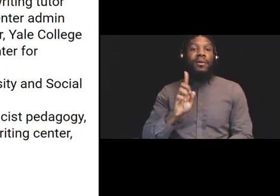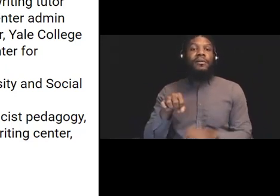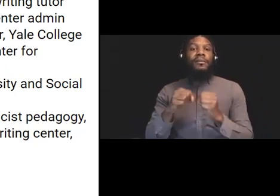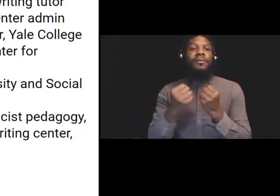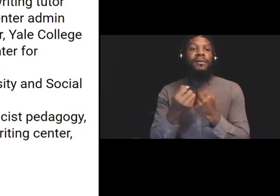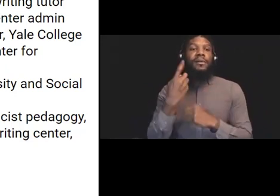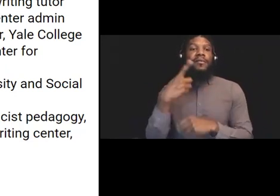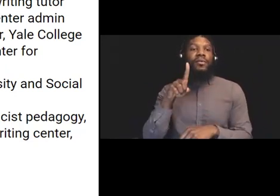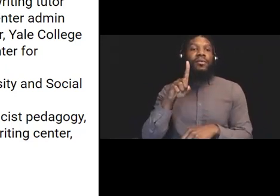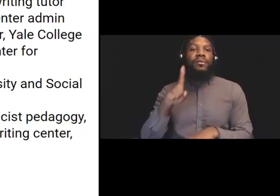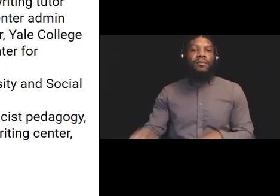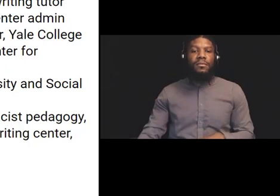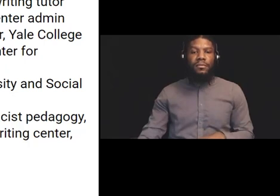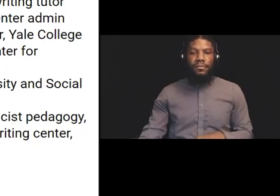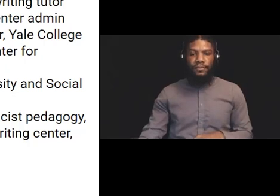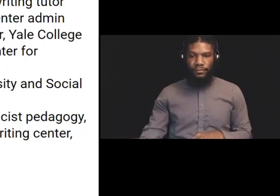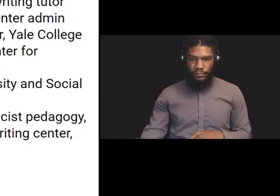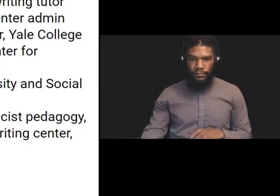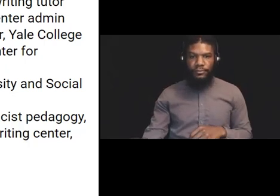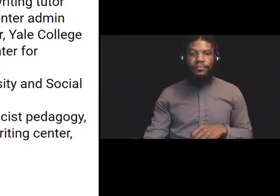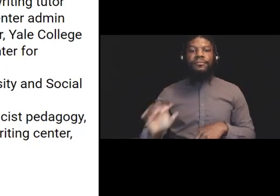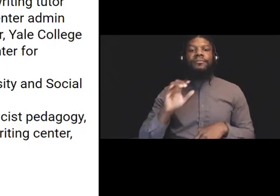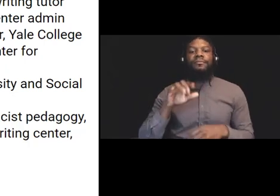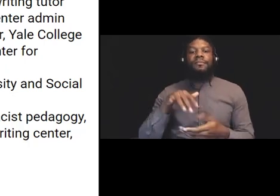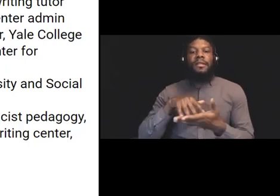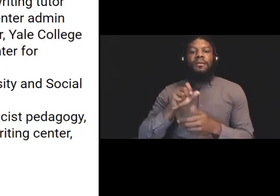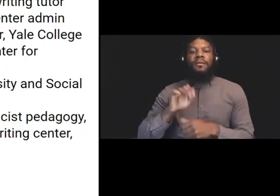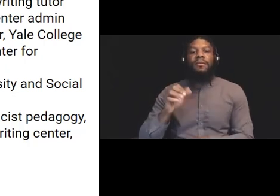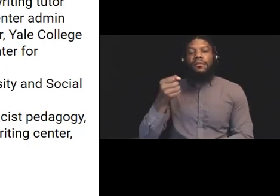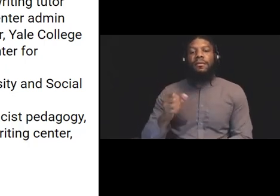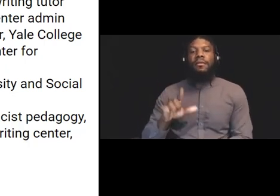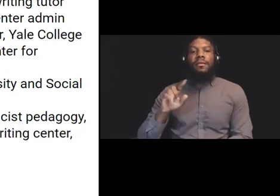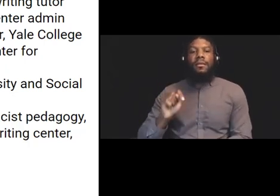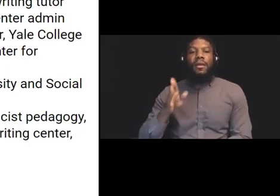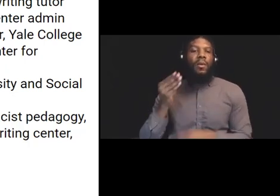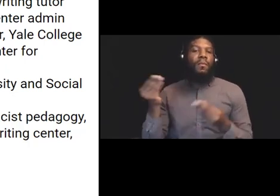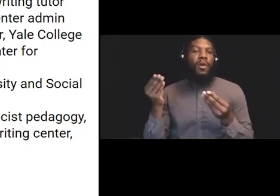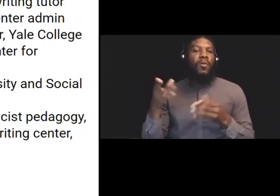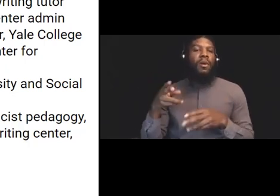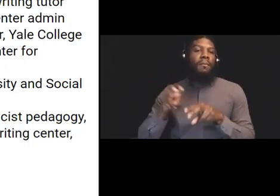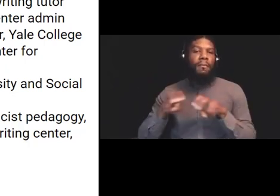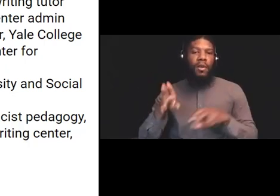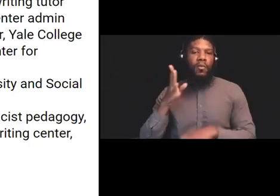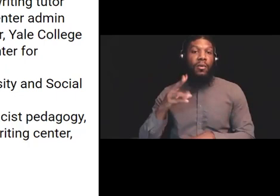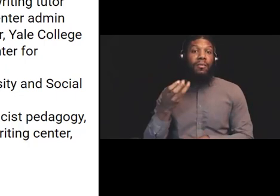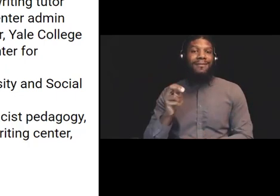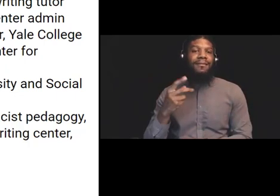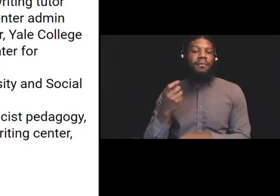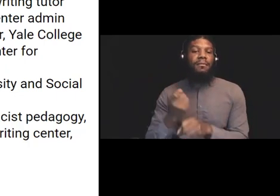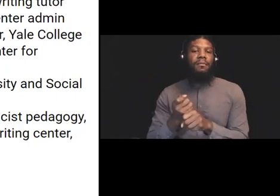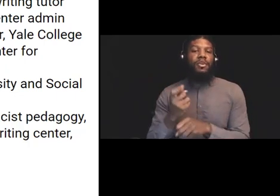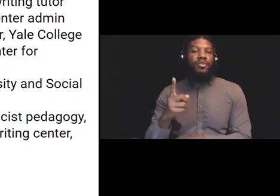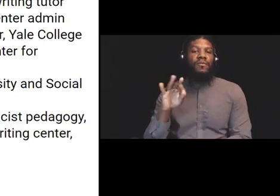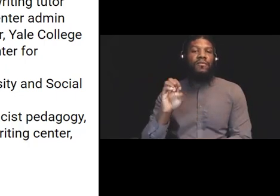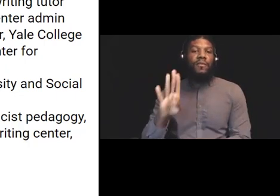Lit moderating a panel on Carson McCullers in February. When I do find free time, I love going to concerts and